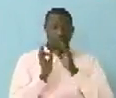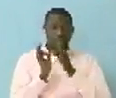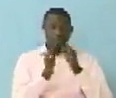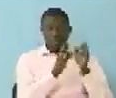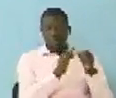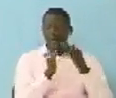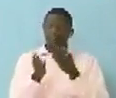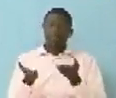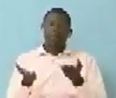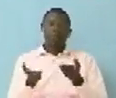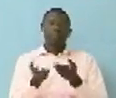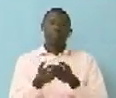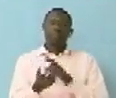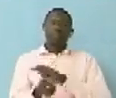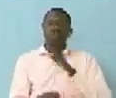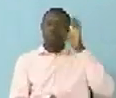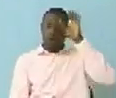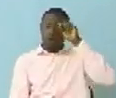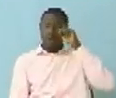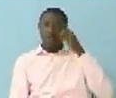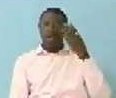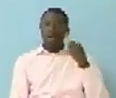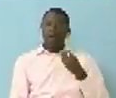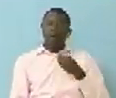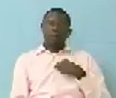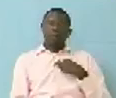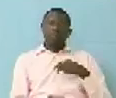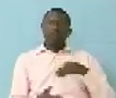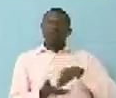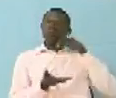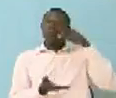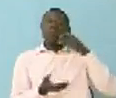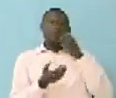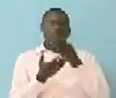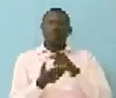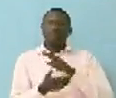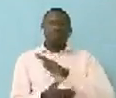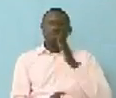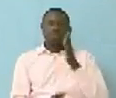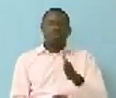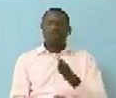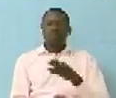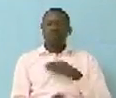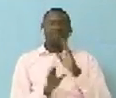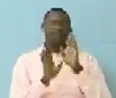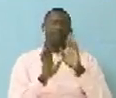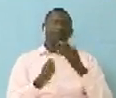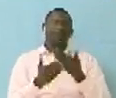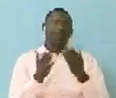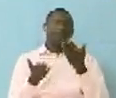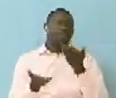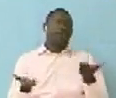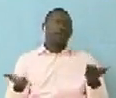I cannot understand how I can just jump and say it's not true and then end it up there. The